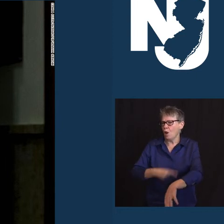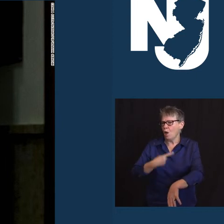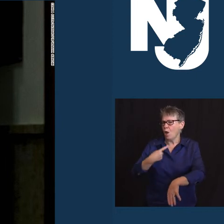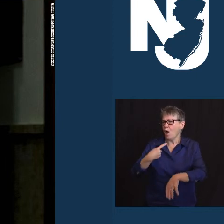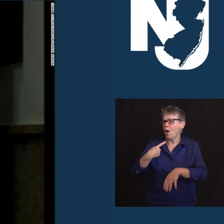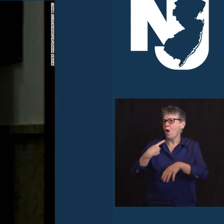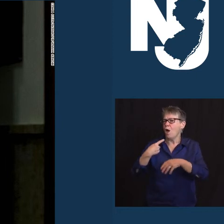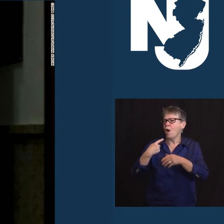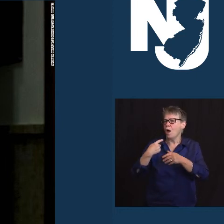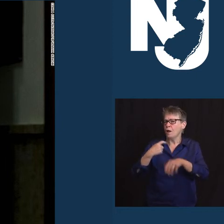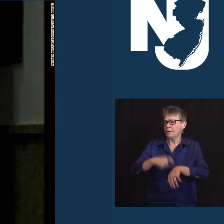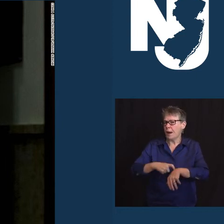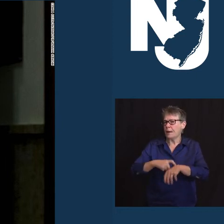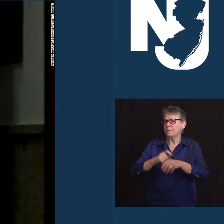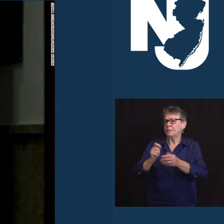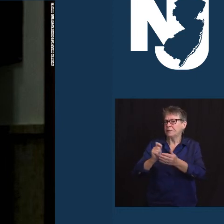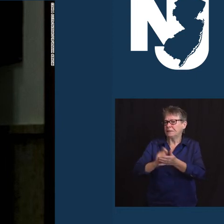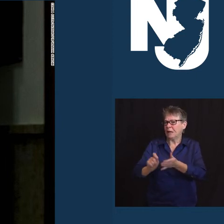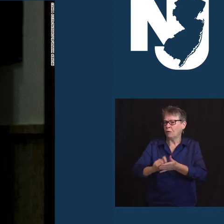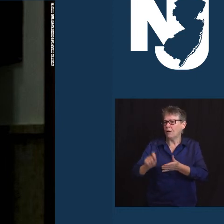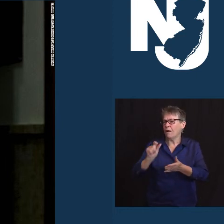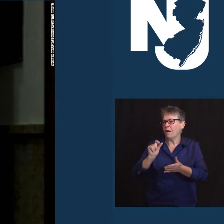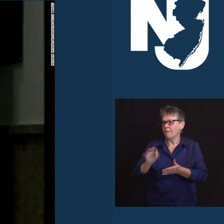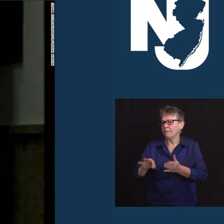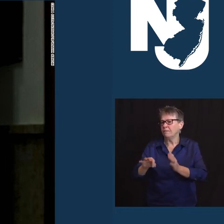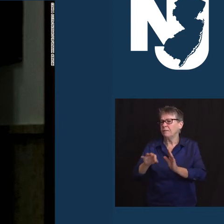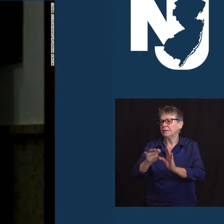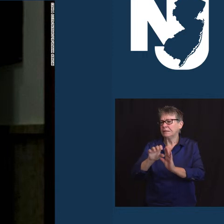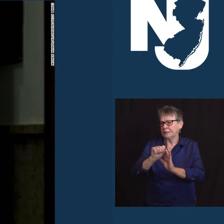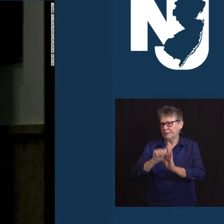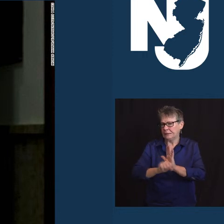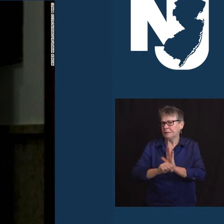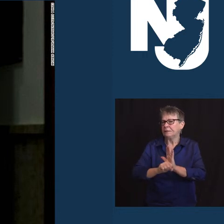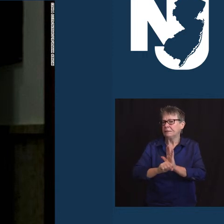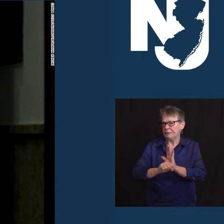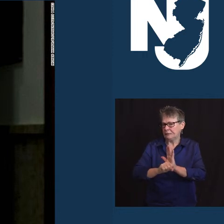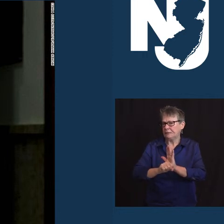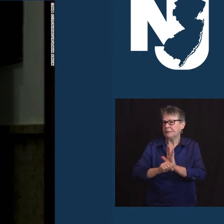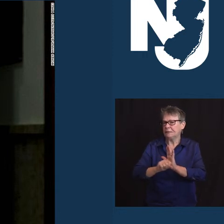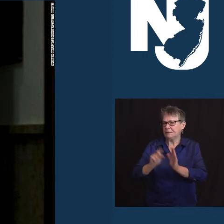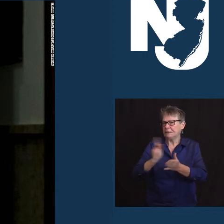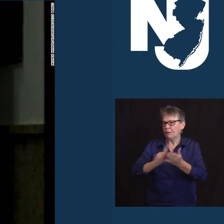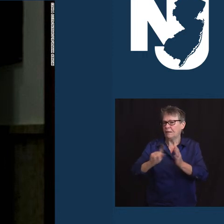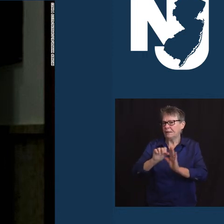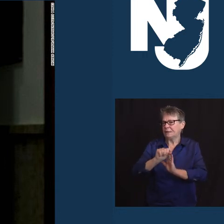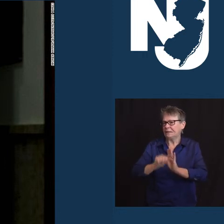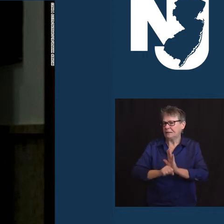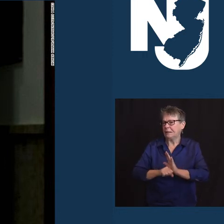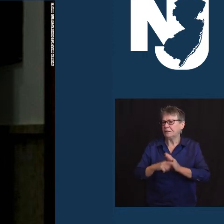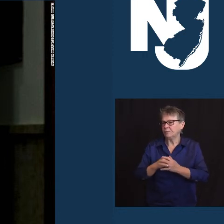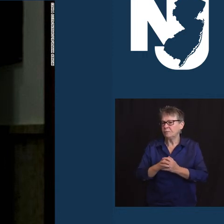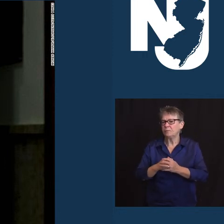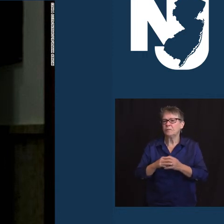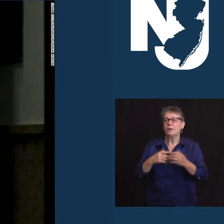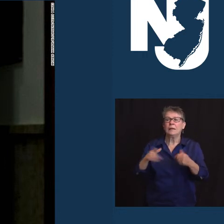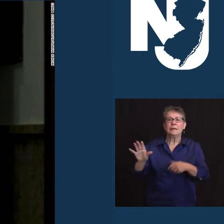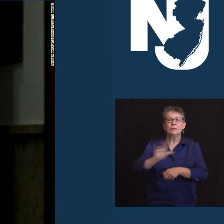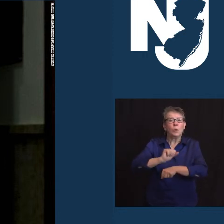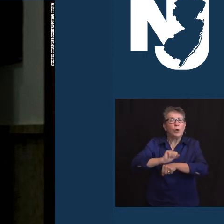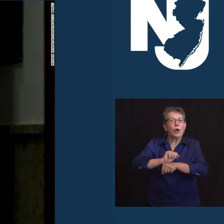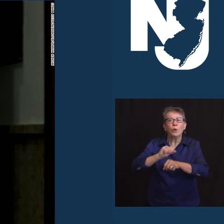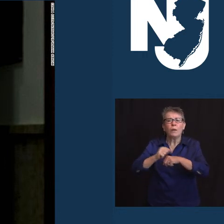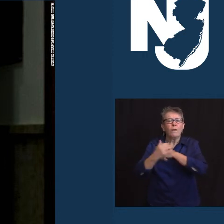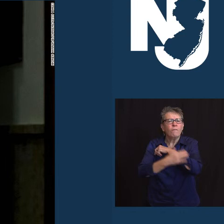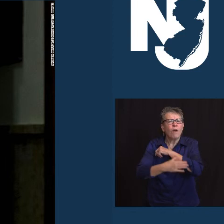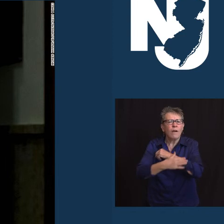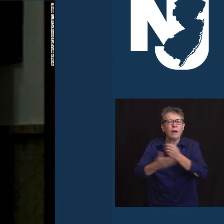anyone on government and in the area of diplomacy and foreign service. He never wavered from his position that America must remain in an